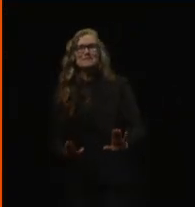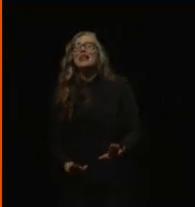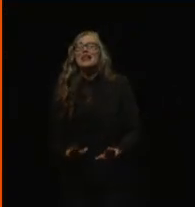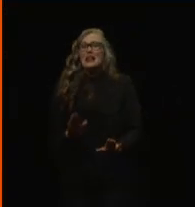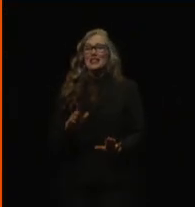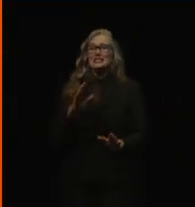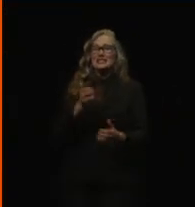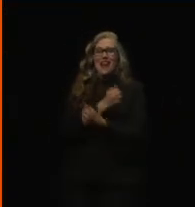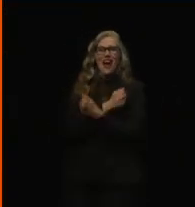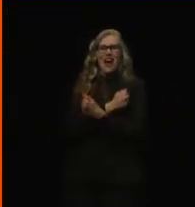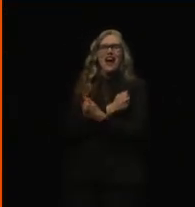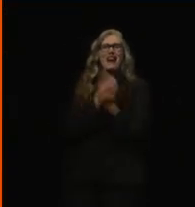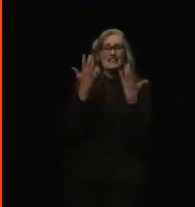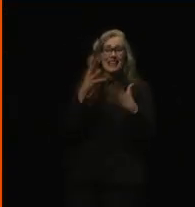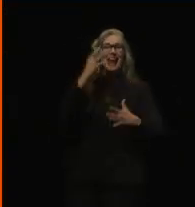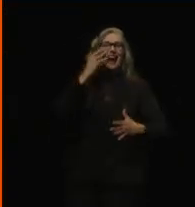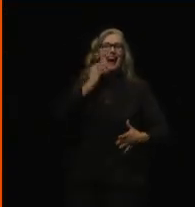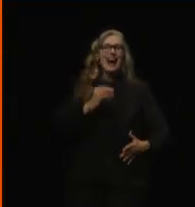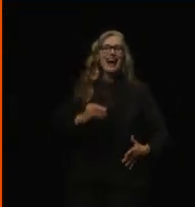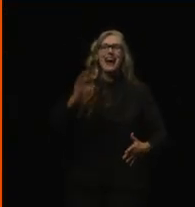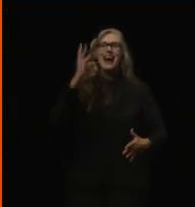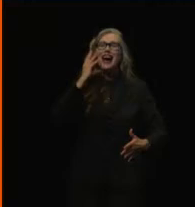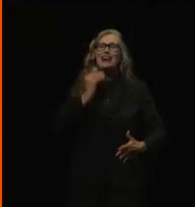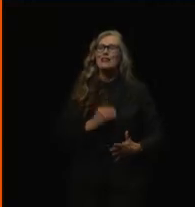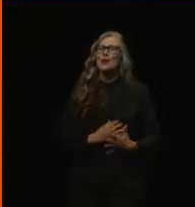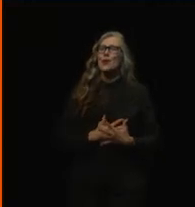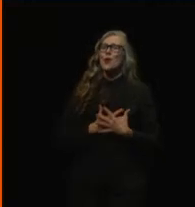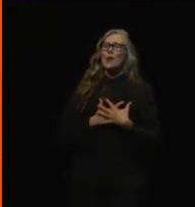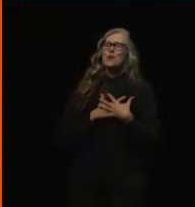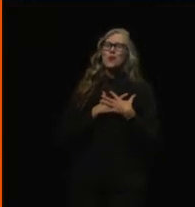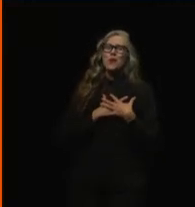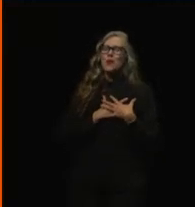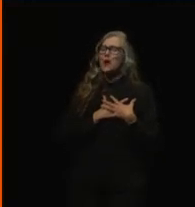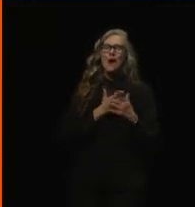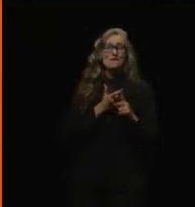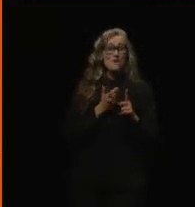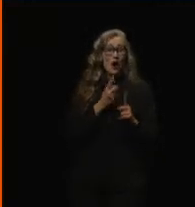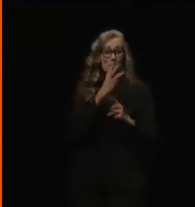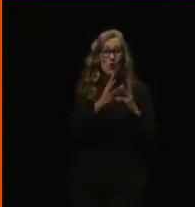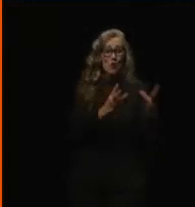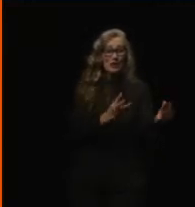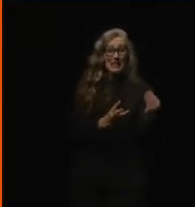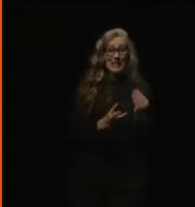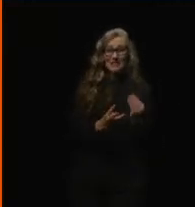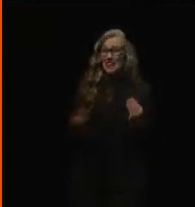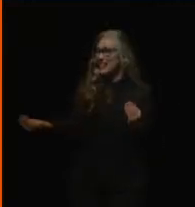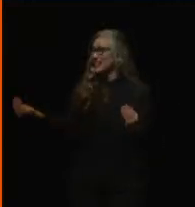Again.